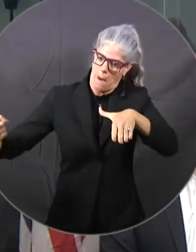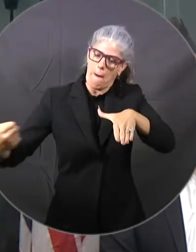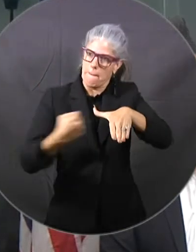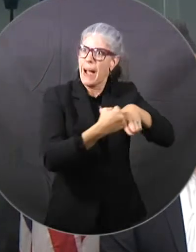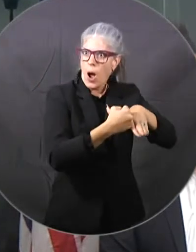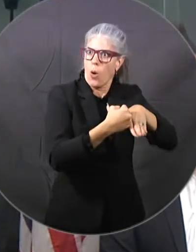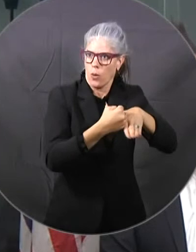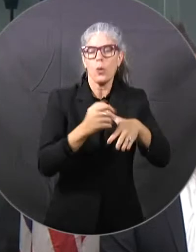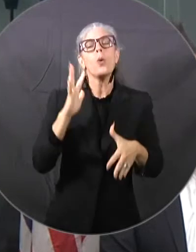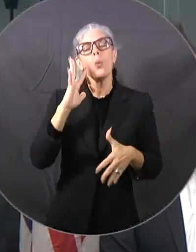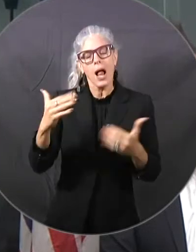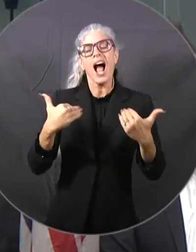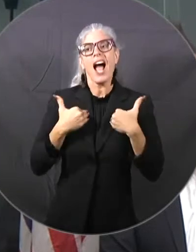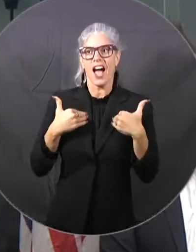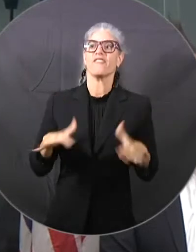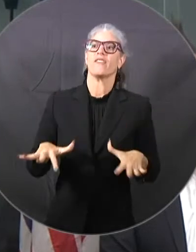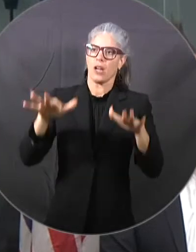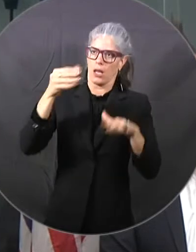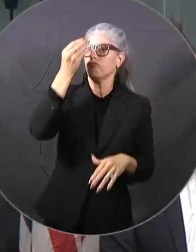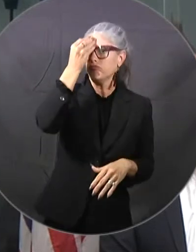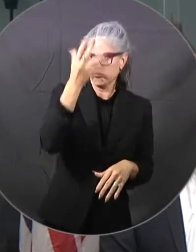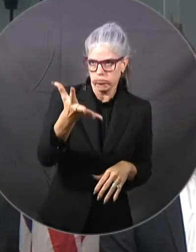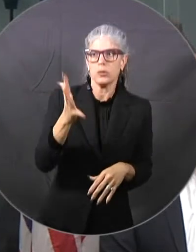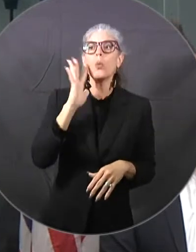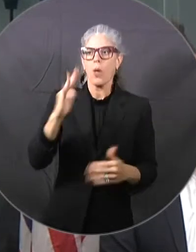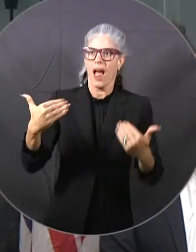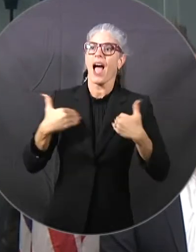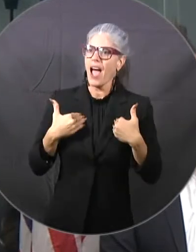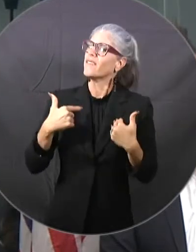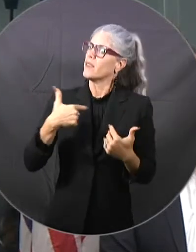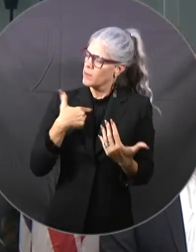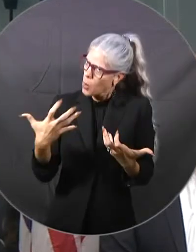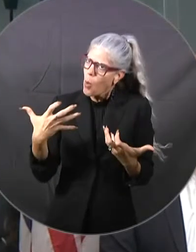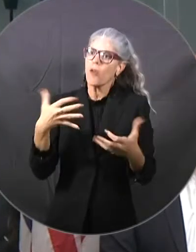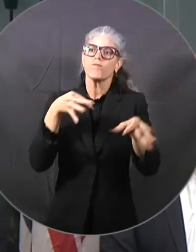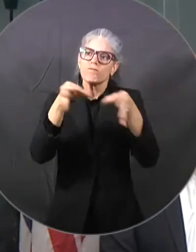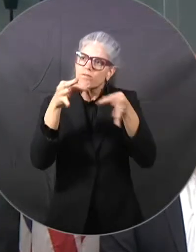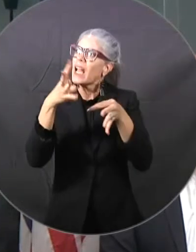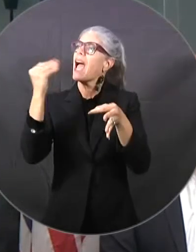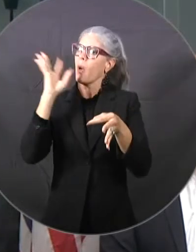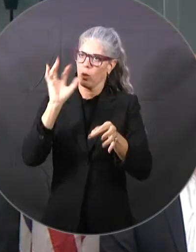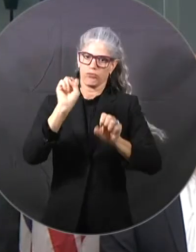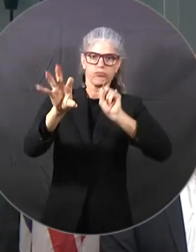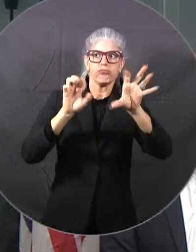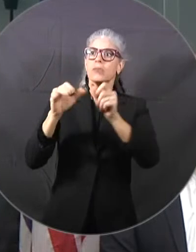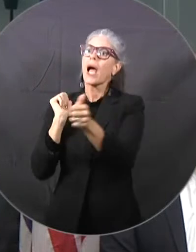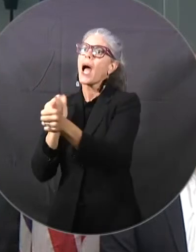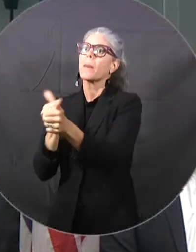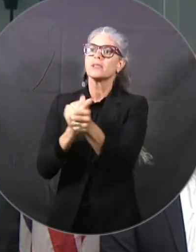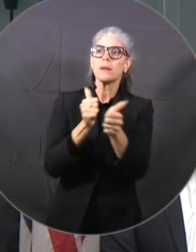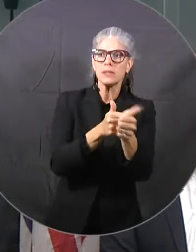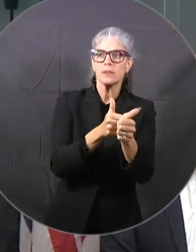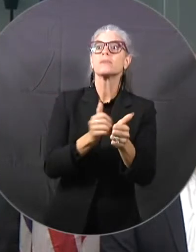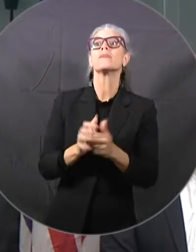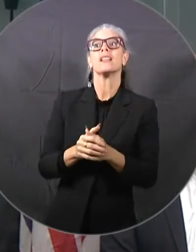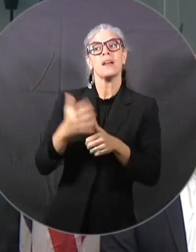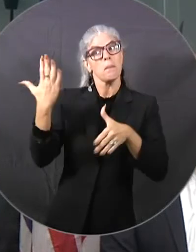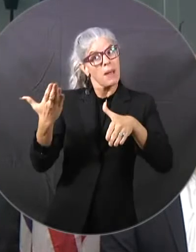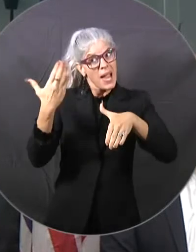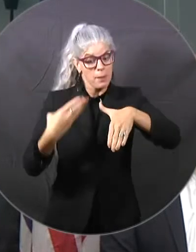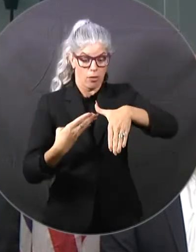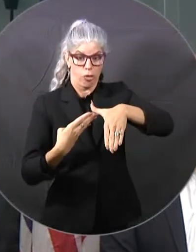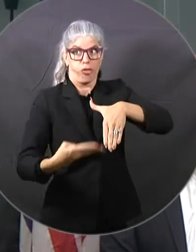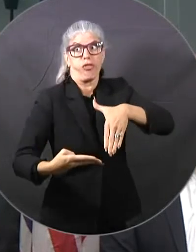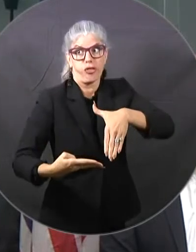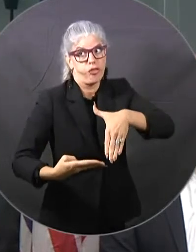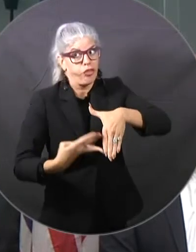area. We will keep you updated on the track as that may change one direction or another, but at the end of the day, I think we've been through enough of these. I